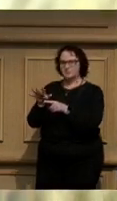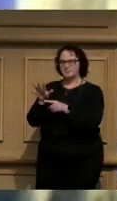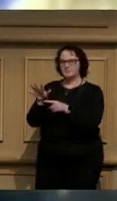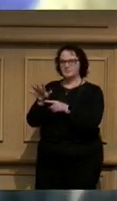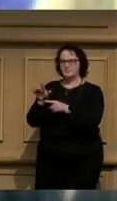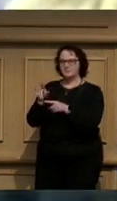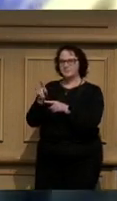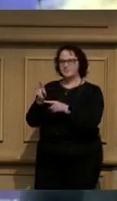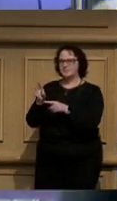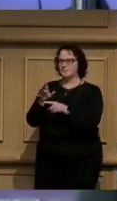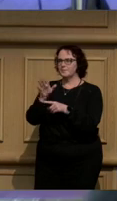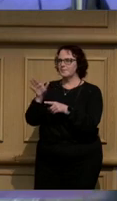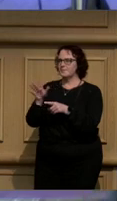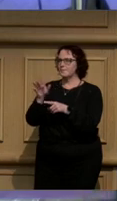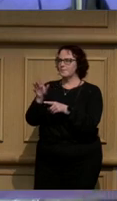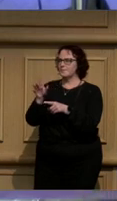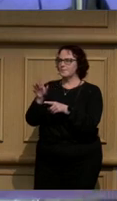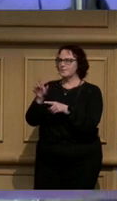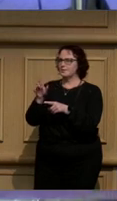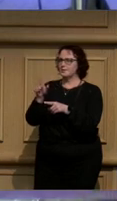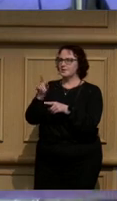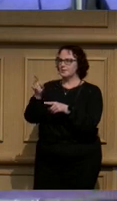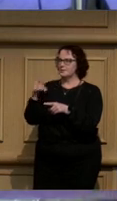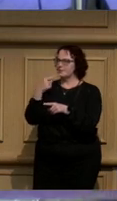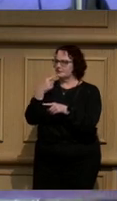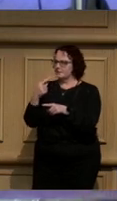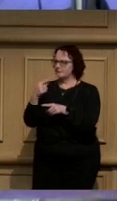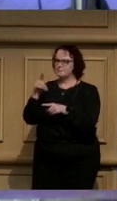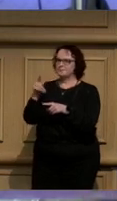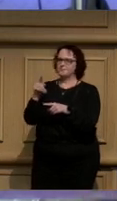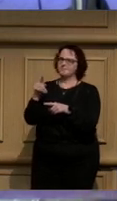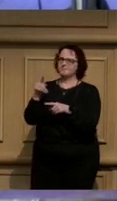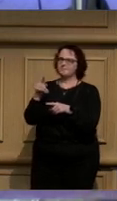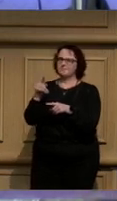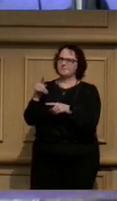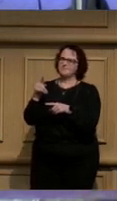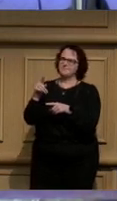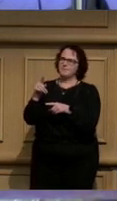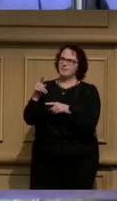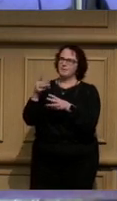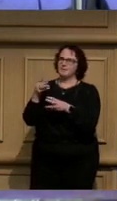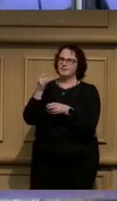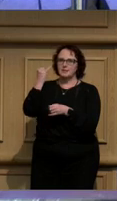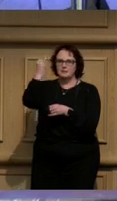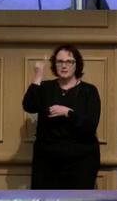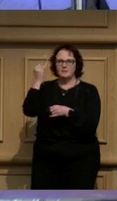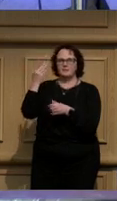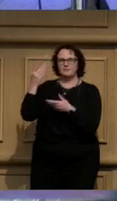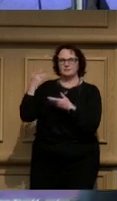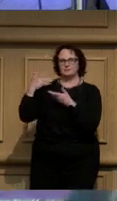when you talk about that piece around, like, I suppose what we're trying to get at is, in a sense, is like legacy and